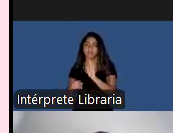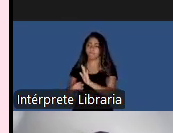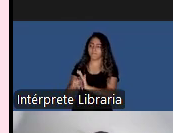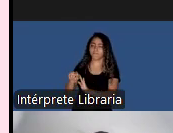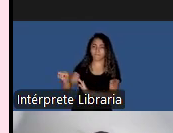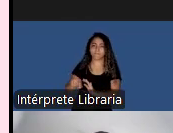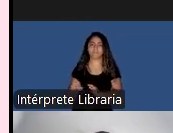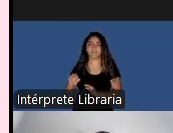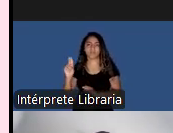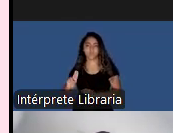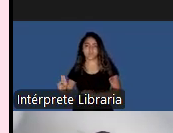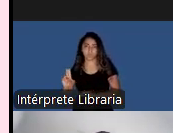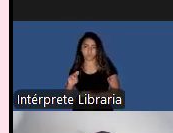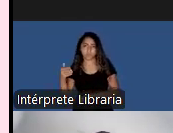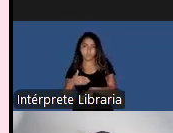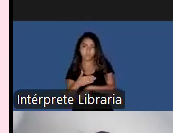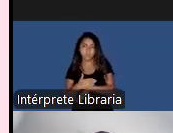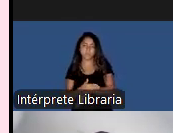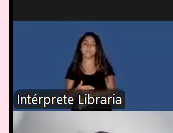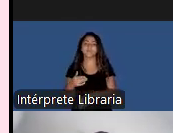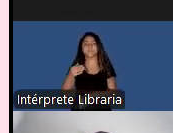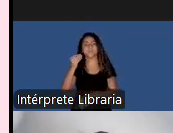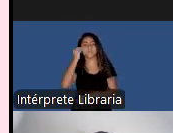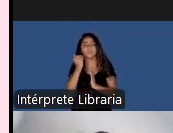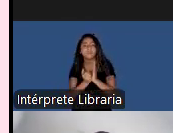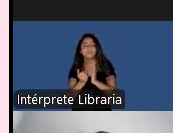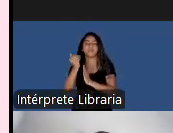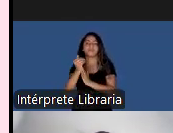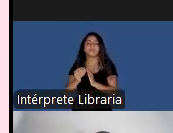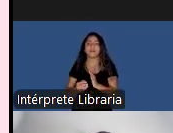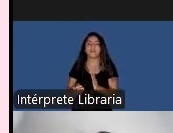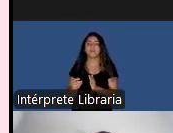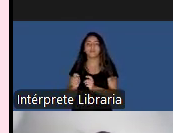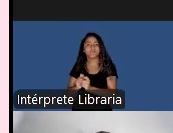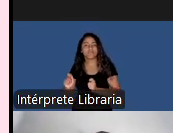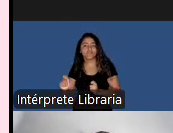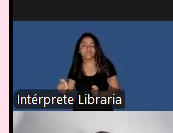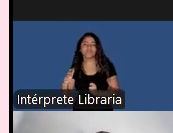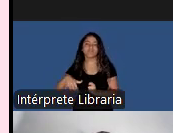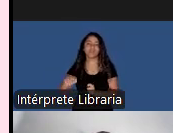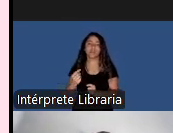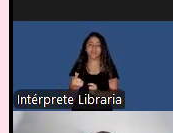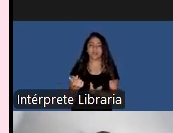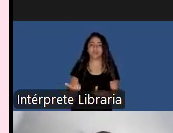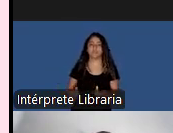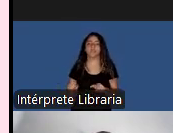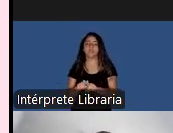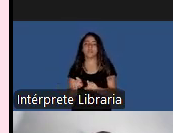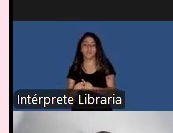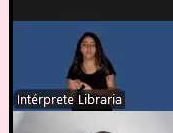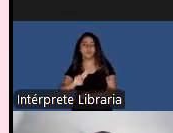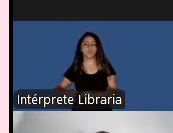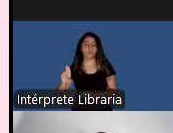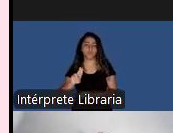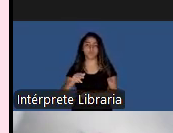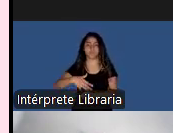this ecosystem, create value for users, and so that financial services can be increasingly profitable